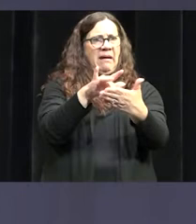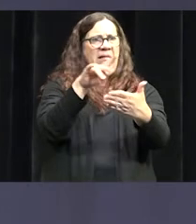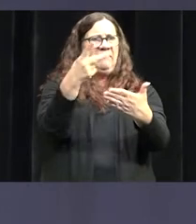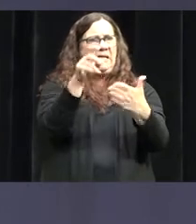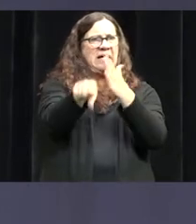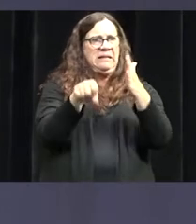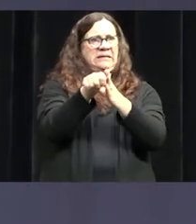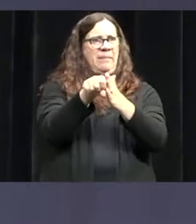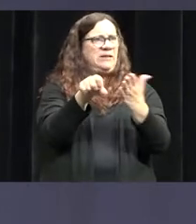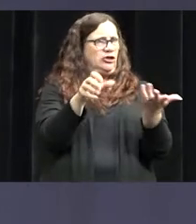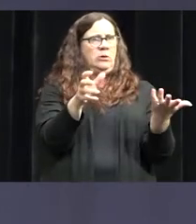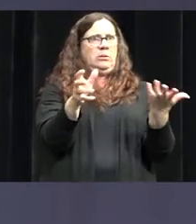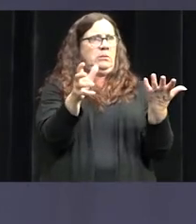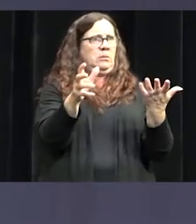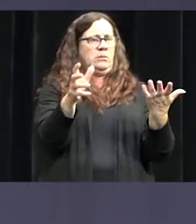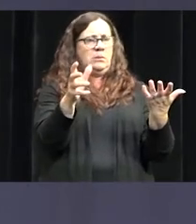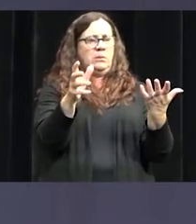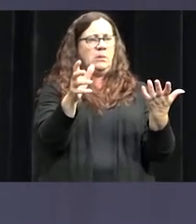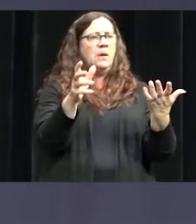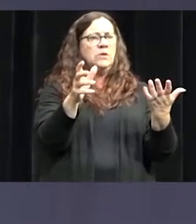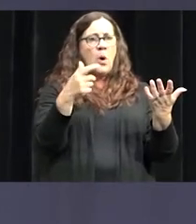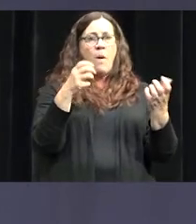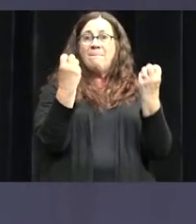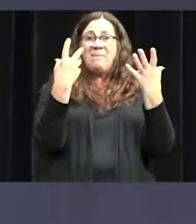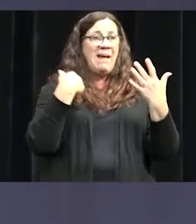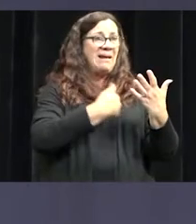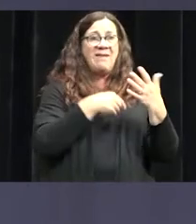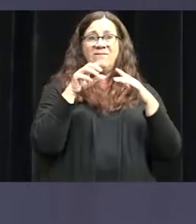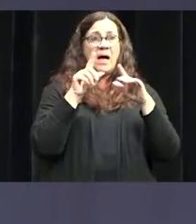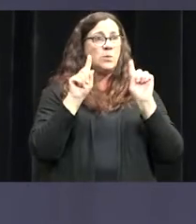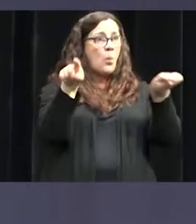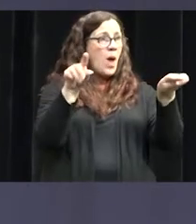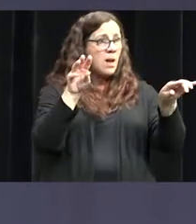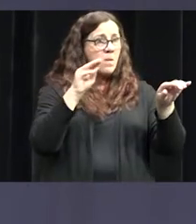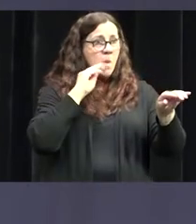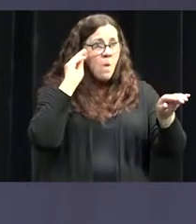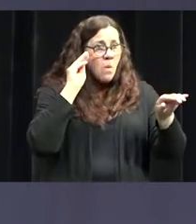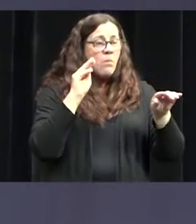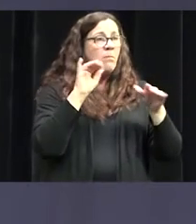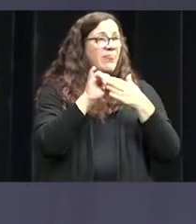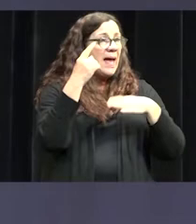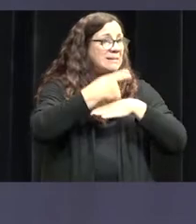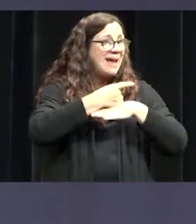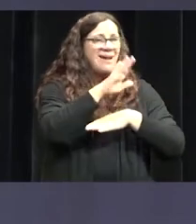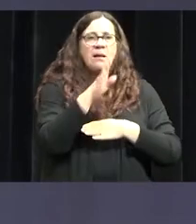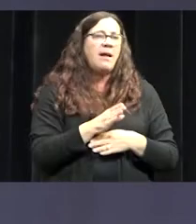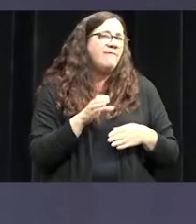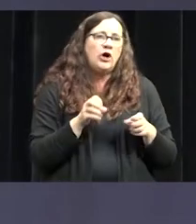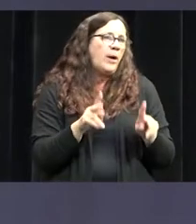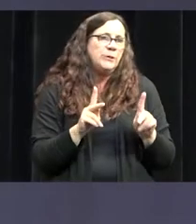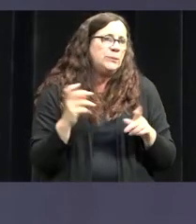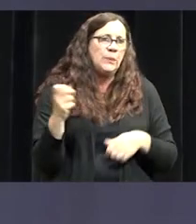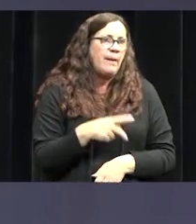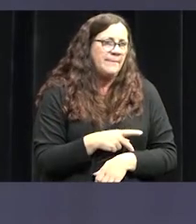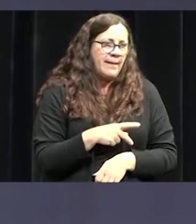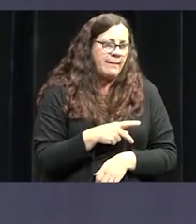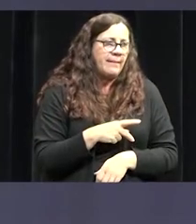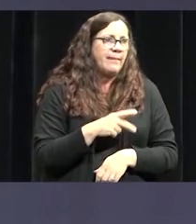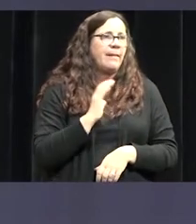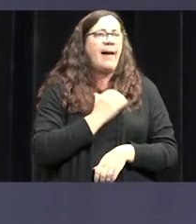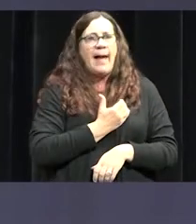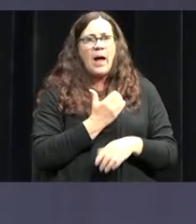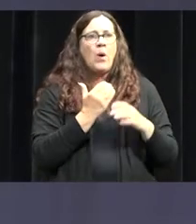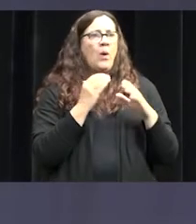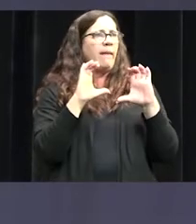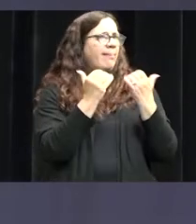from campus one day and many of us never had the chance to go back our interactions with professors advisors and classmates moved to an online